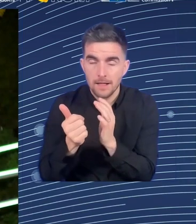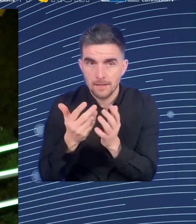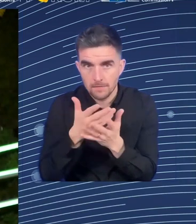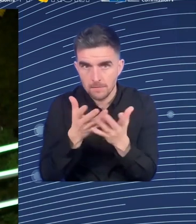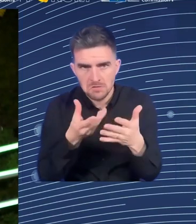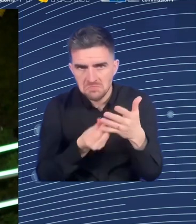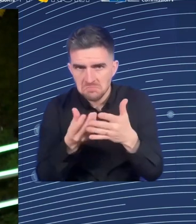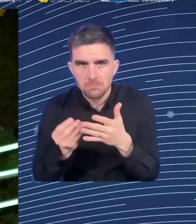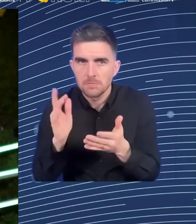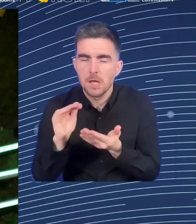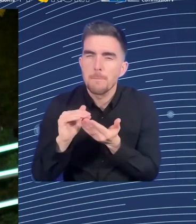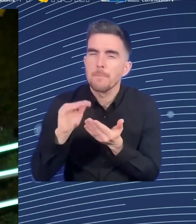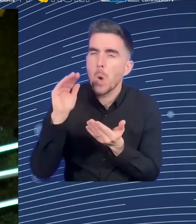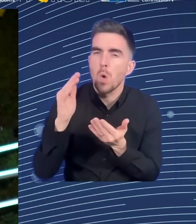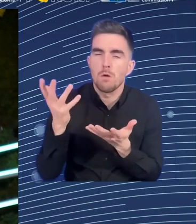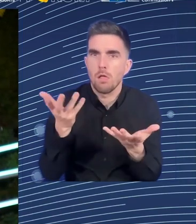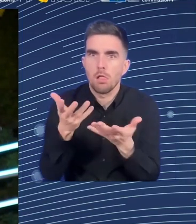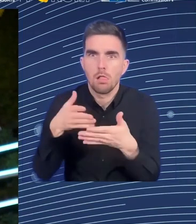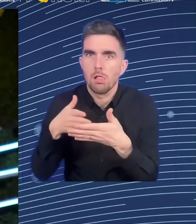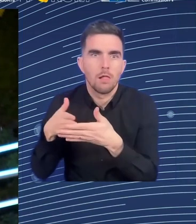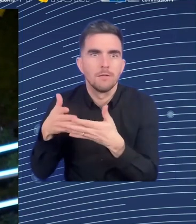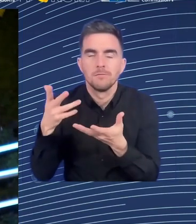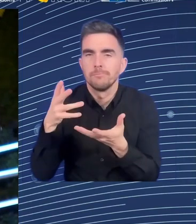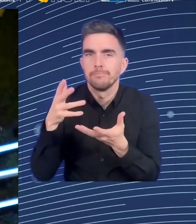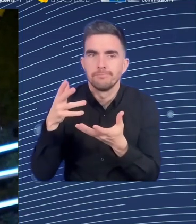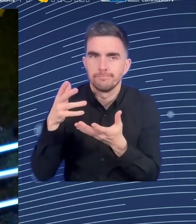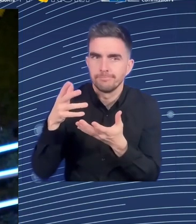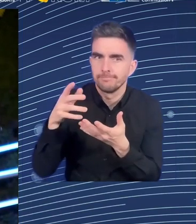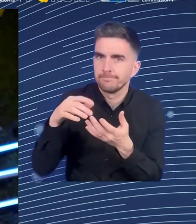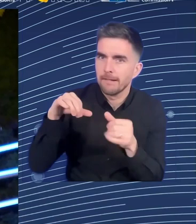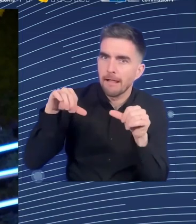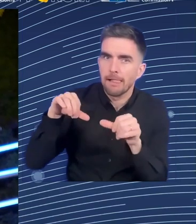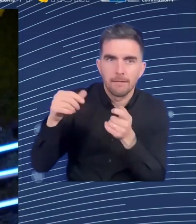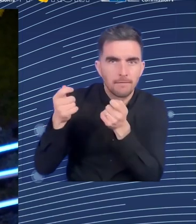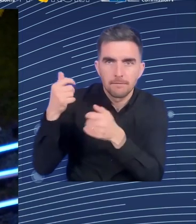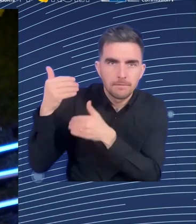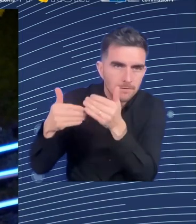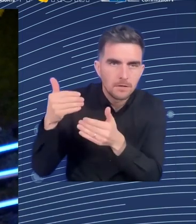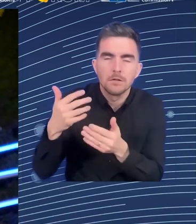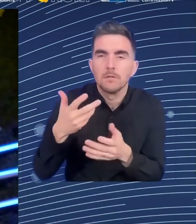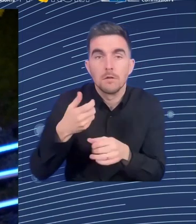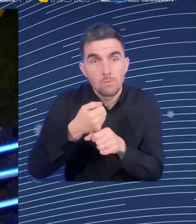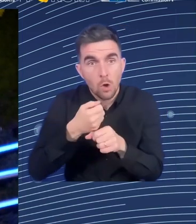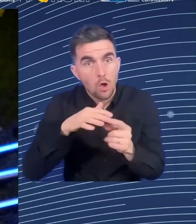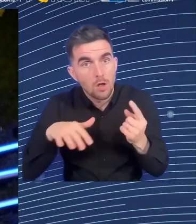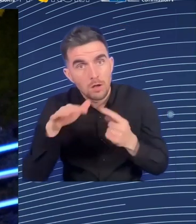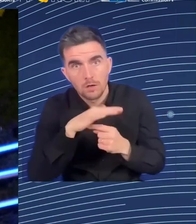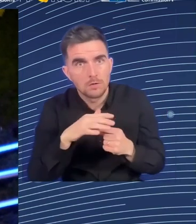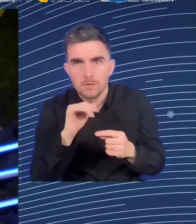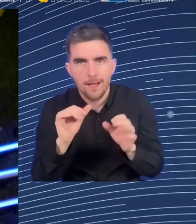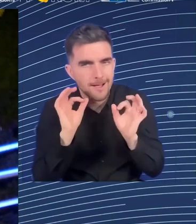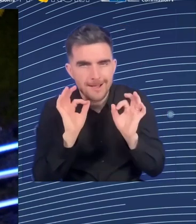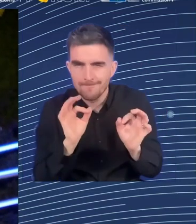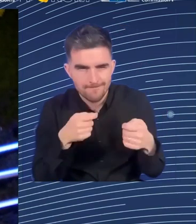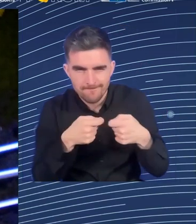lead into a skills shortage. Another reason, it could be that small and medium enterprises, they're less able to